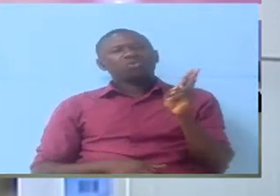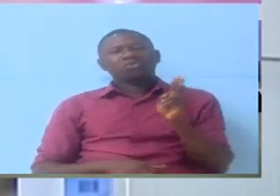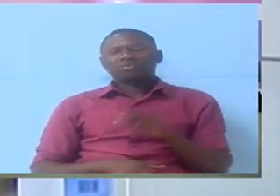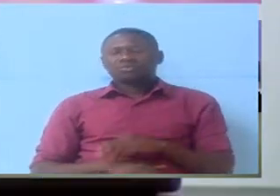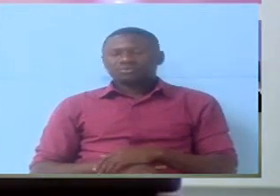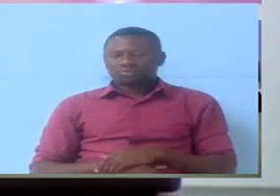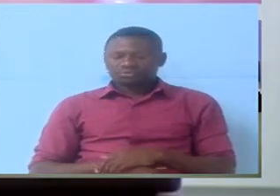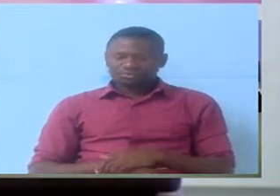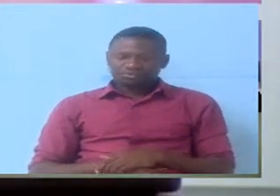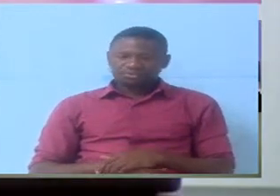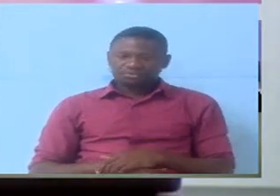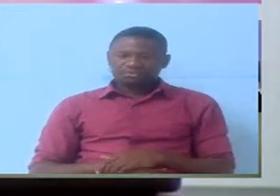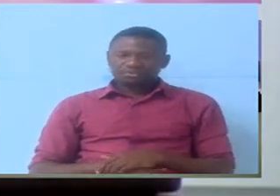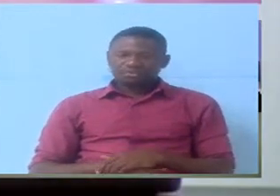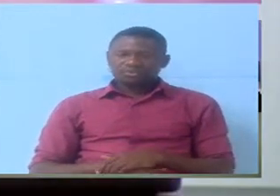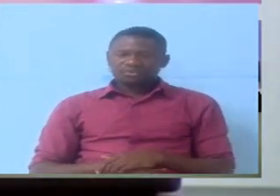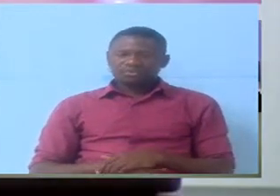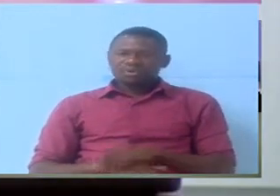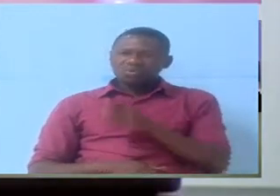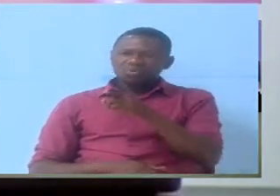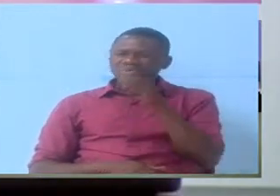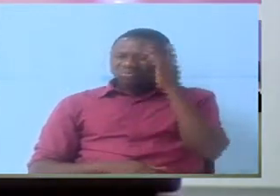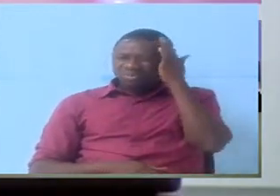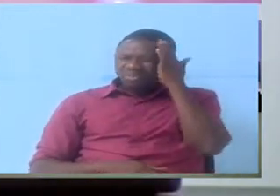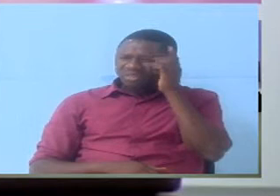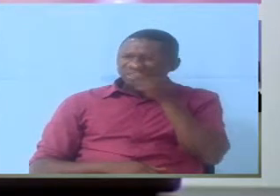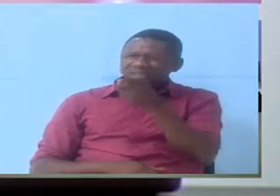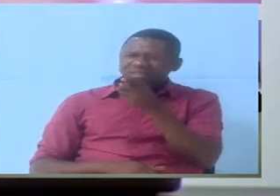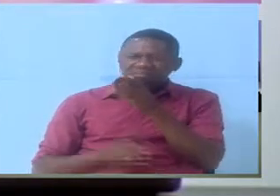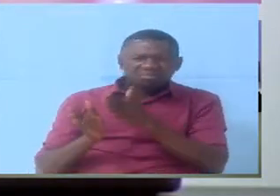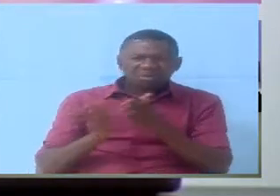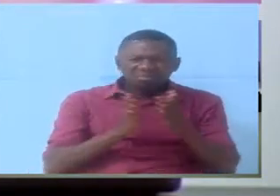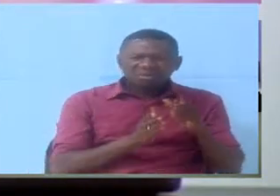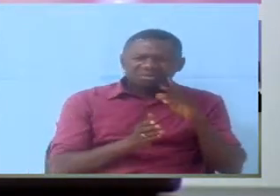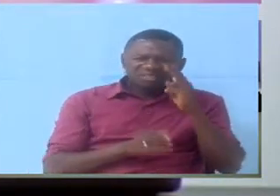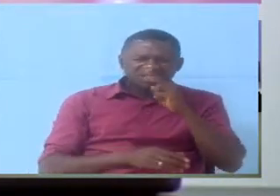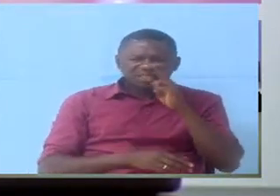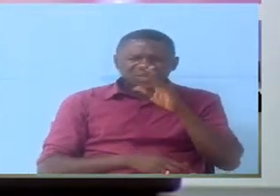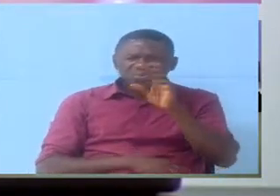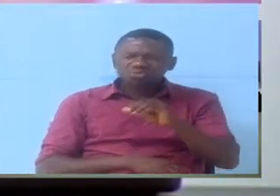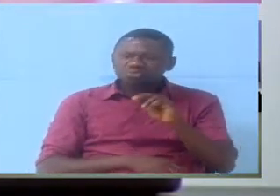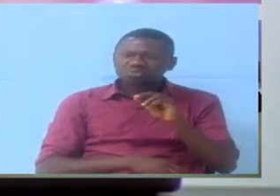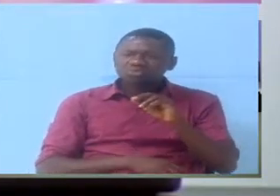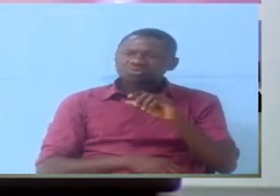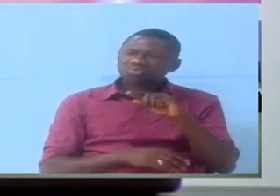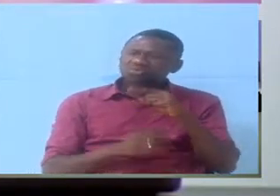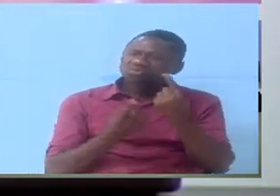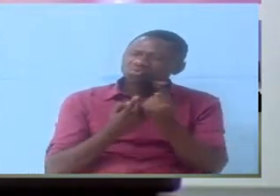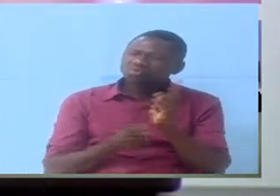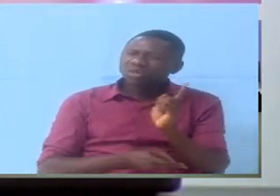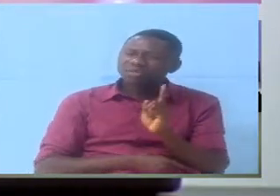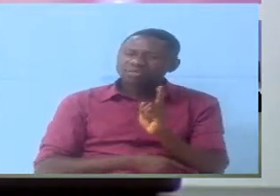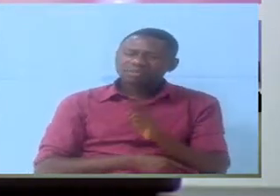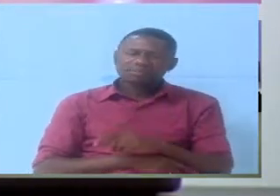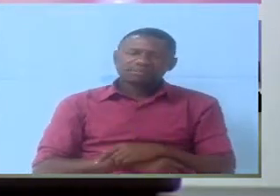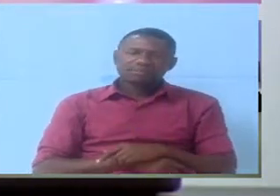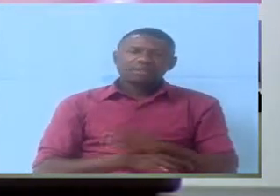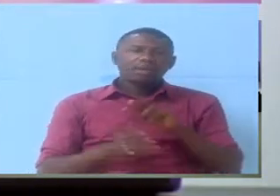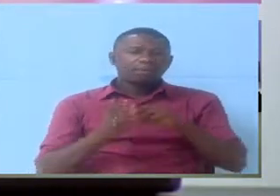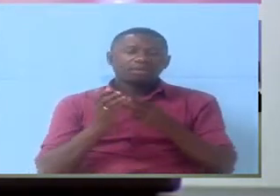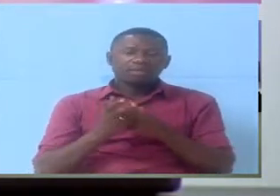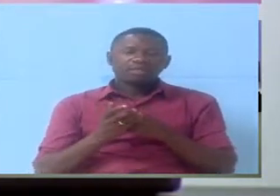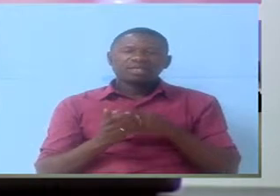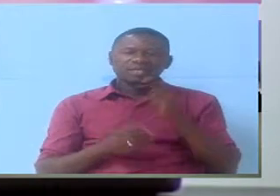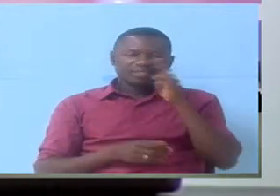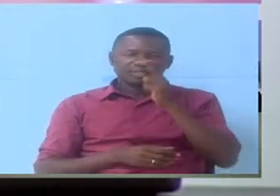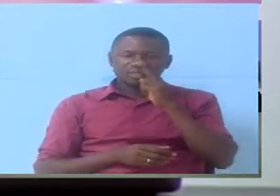What would you say they were now trying to do? They were trying to kick me out of the police force.